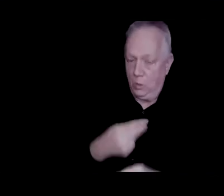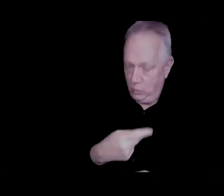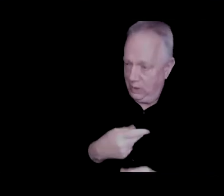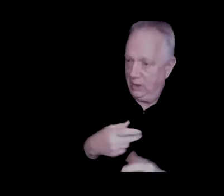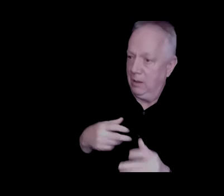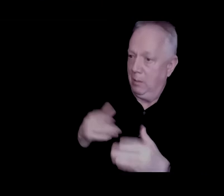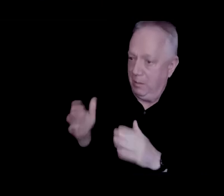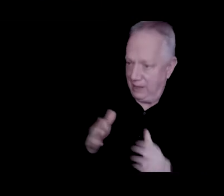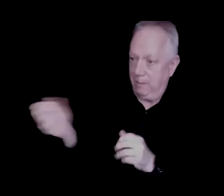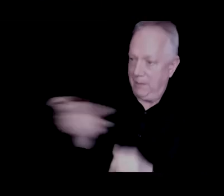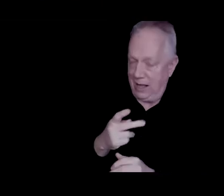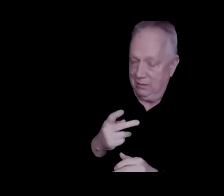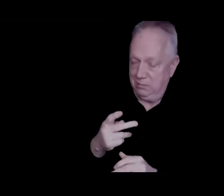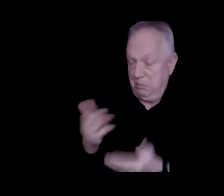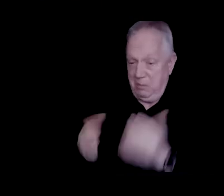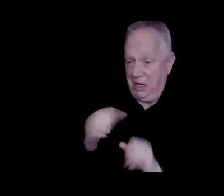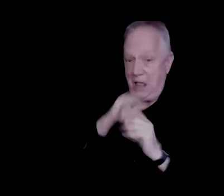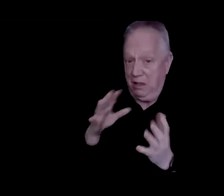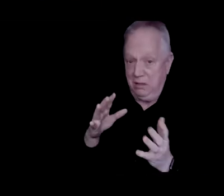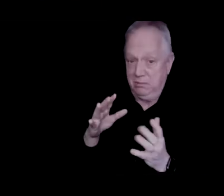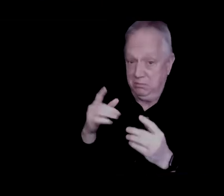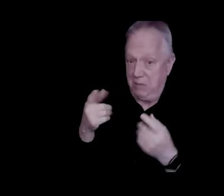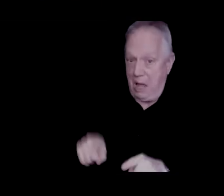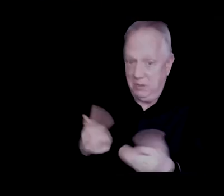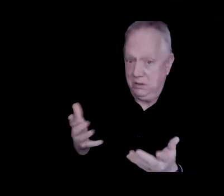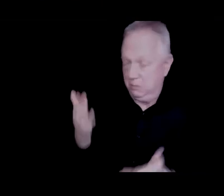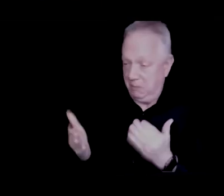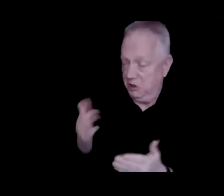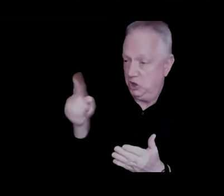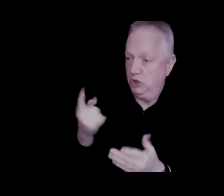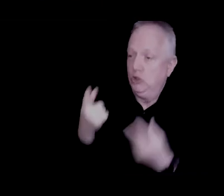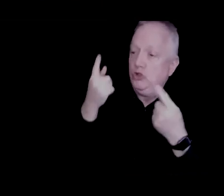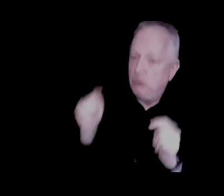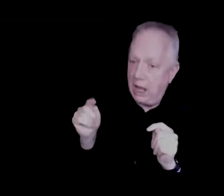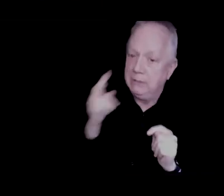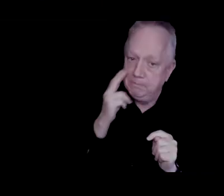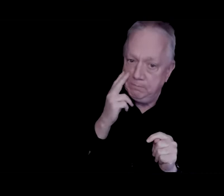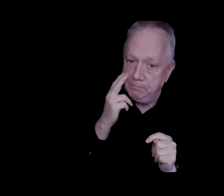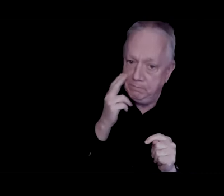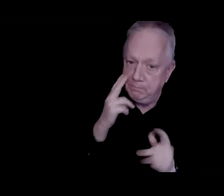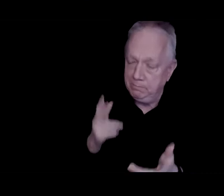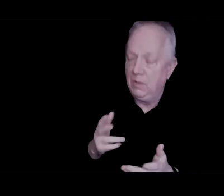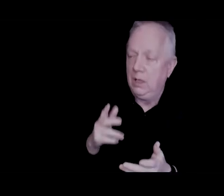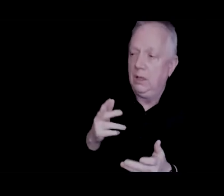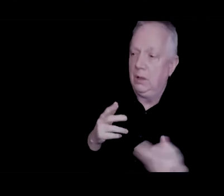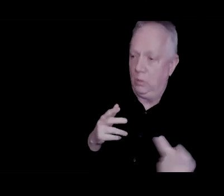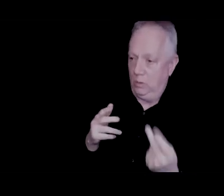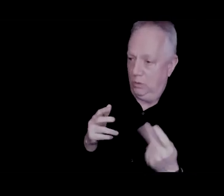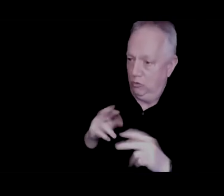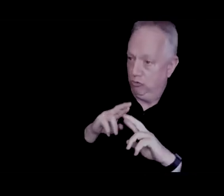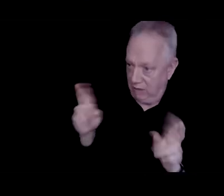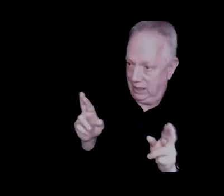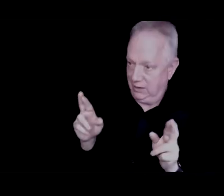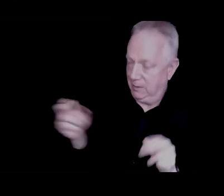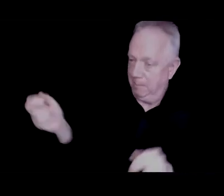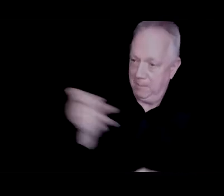come back without anything. I mean, it was just to try something, and we were ready to come